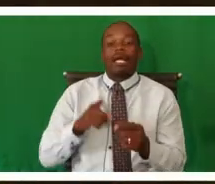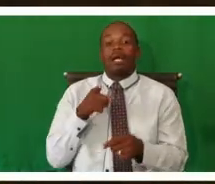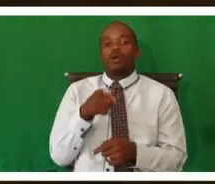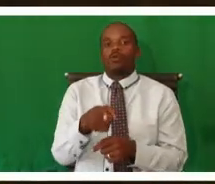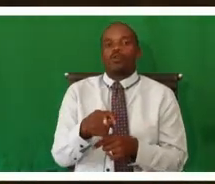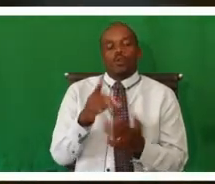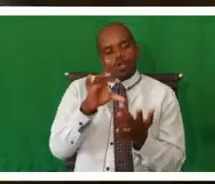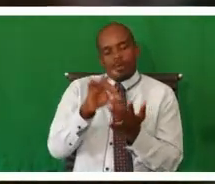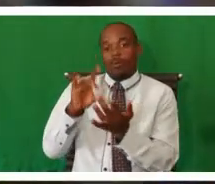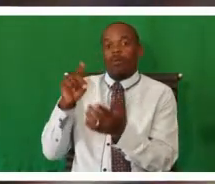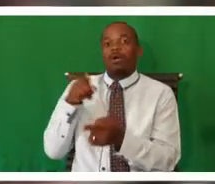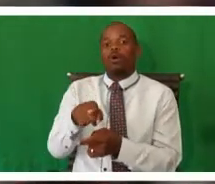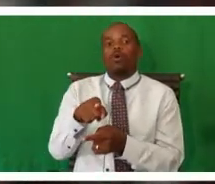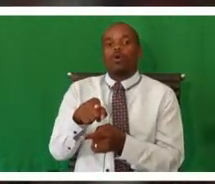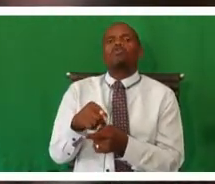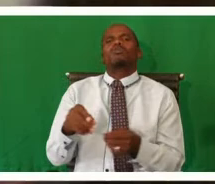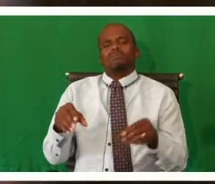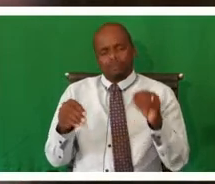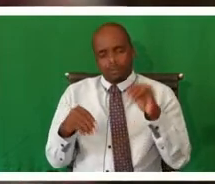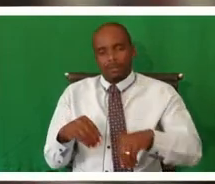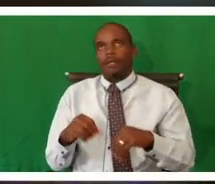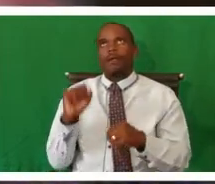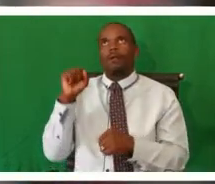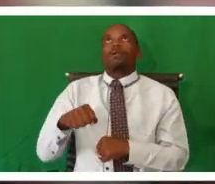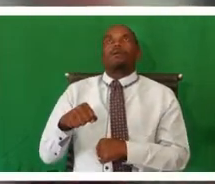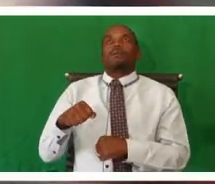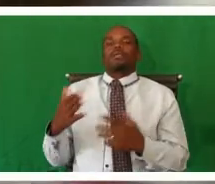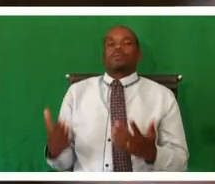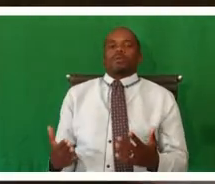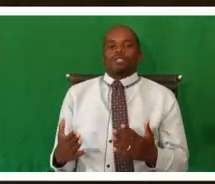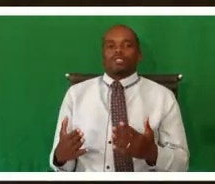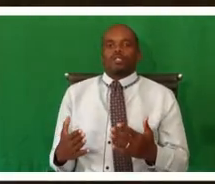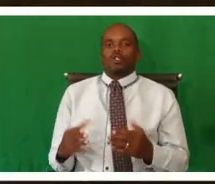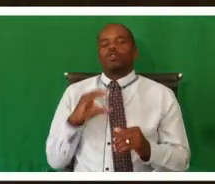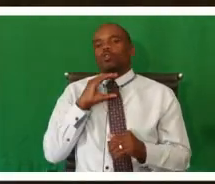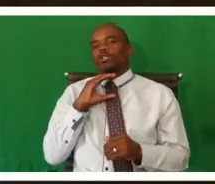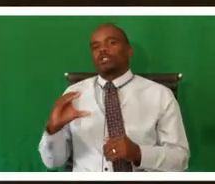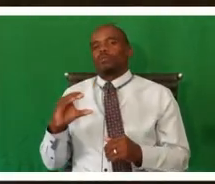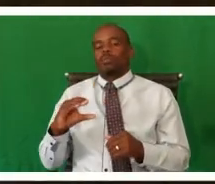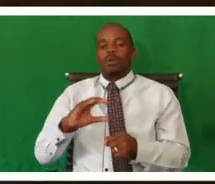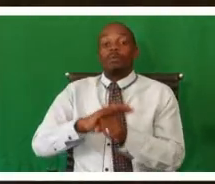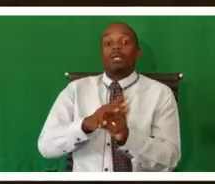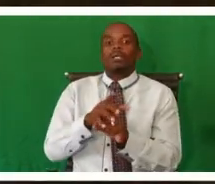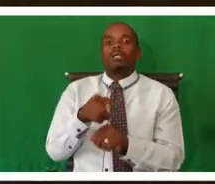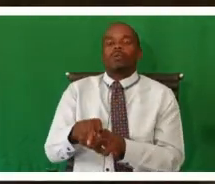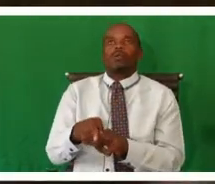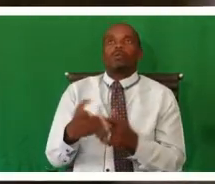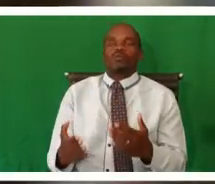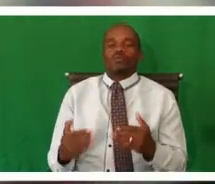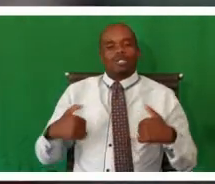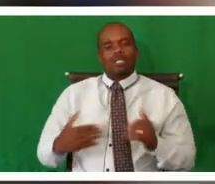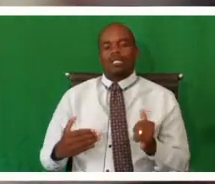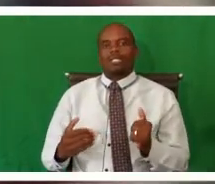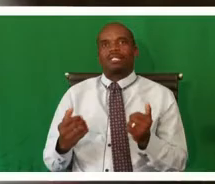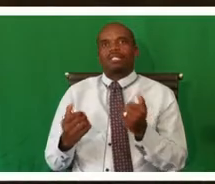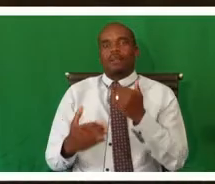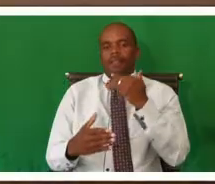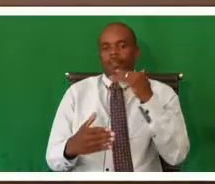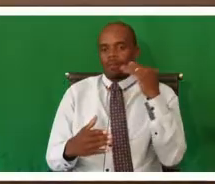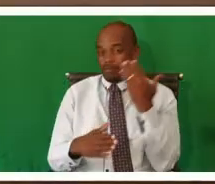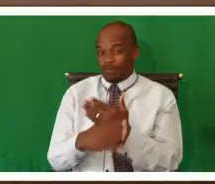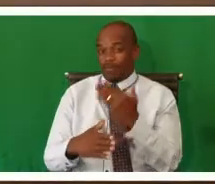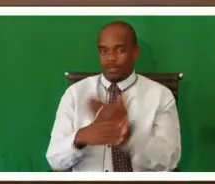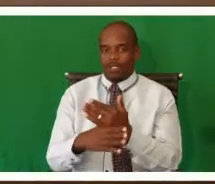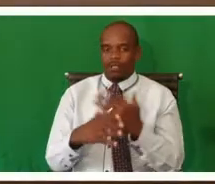have contributed to our ability to respond to the pandemic while creating employment opportunities. We